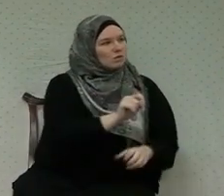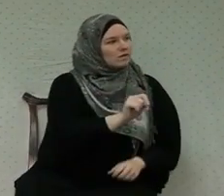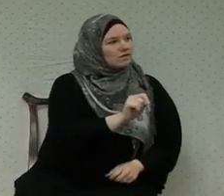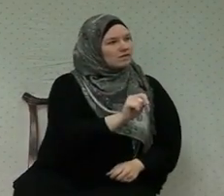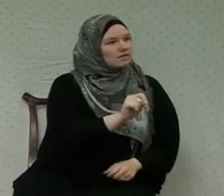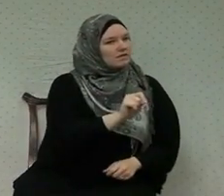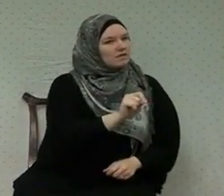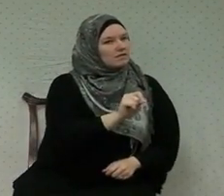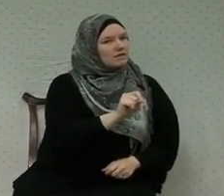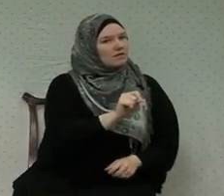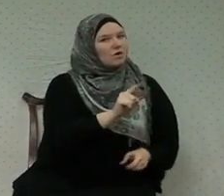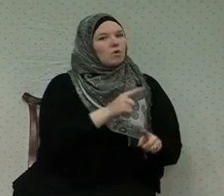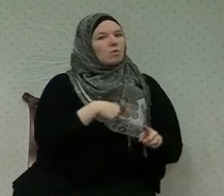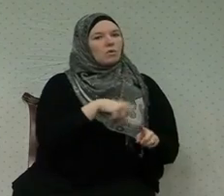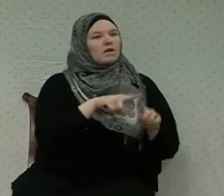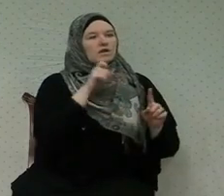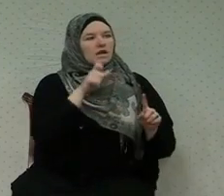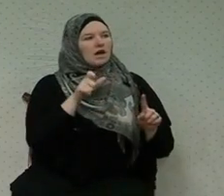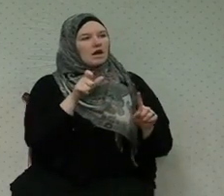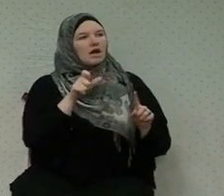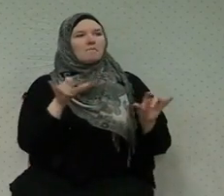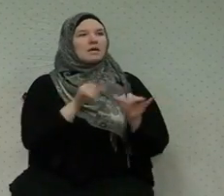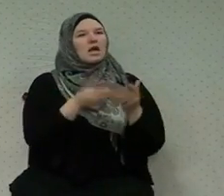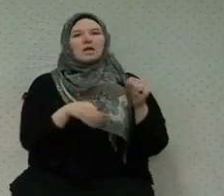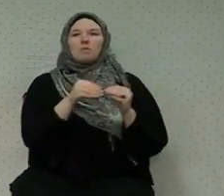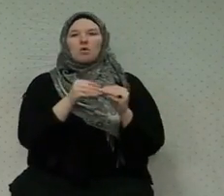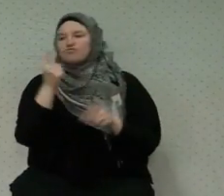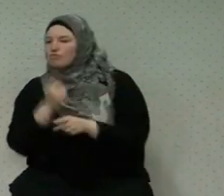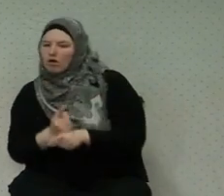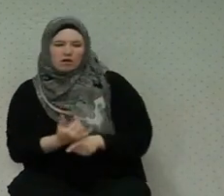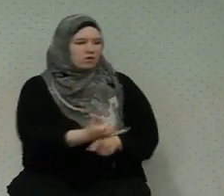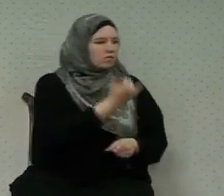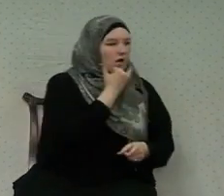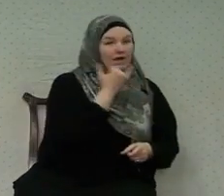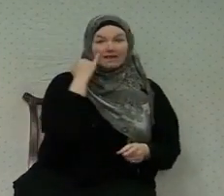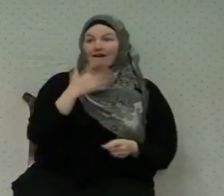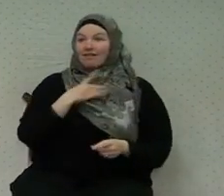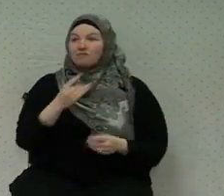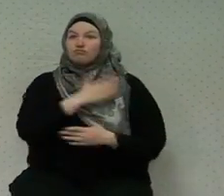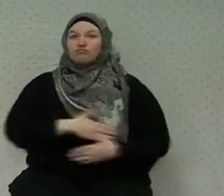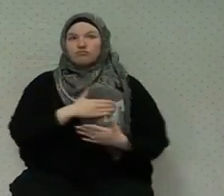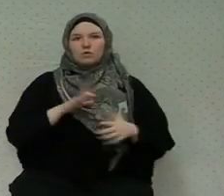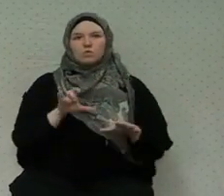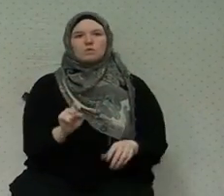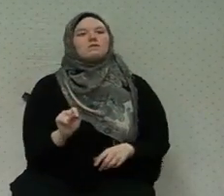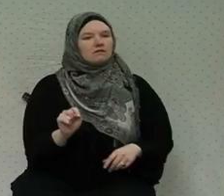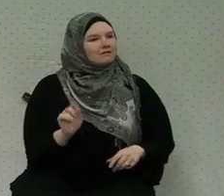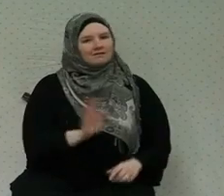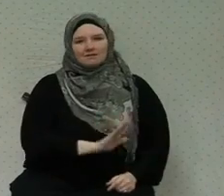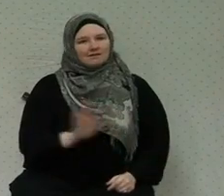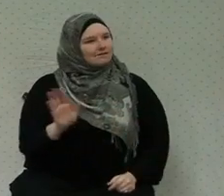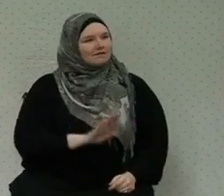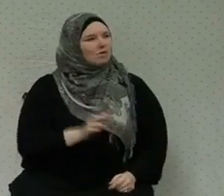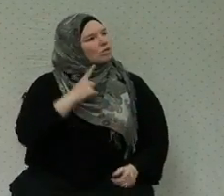So we're not measuring anymore by right and wrong, righteous and evil, or good and bad. We